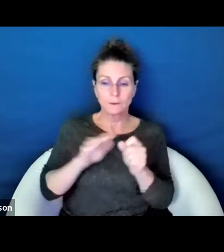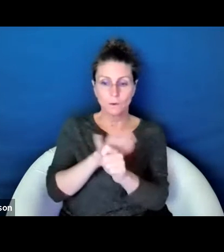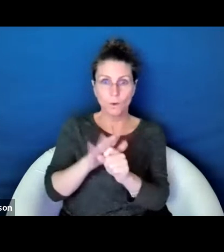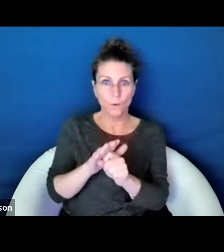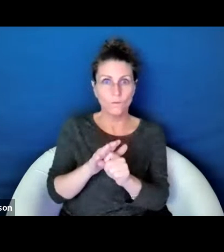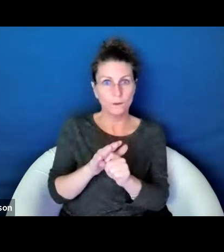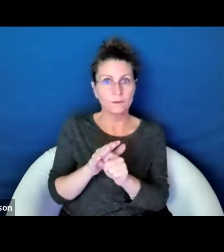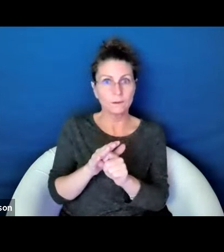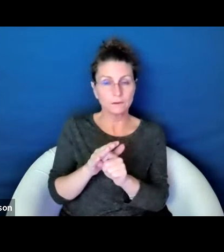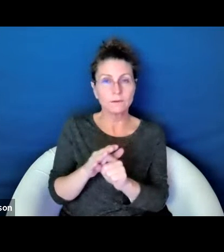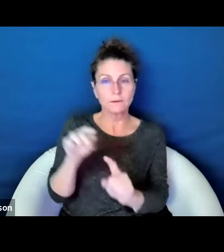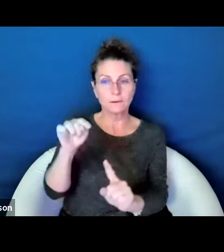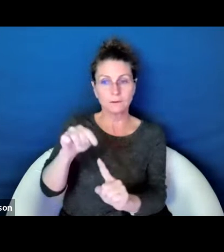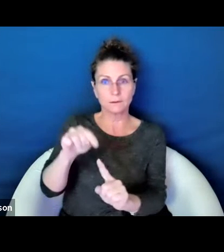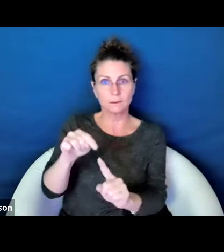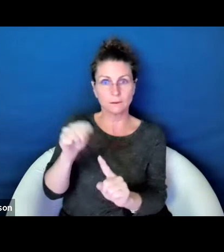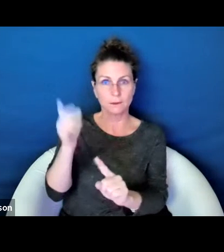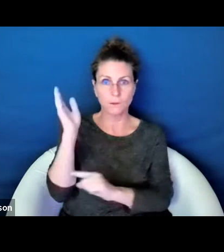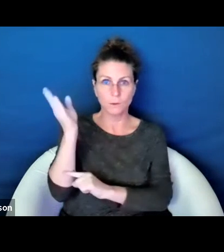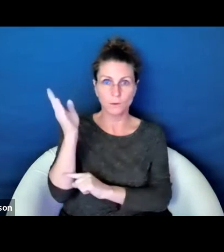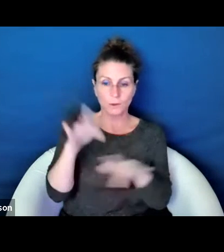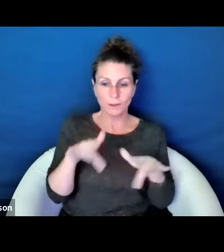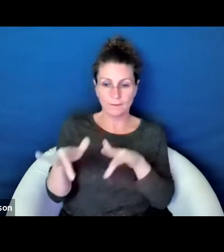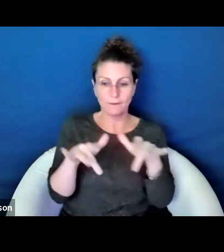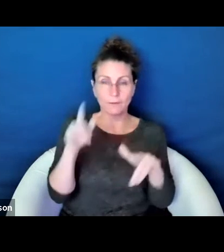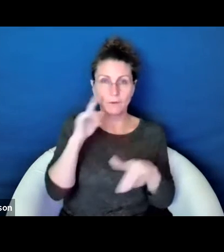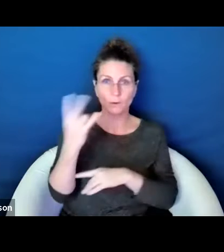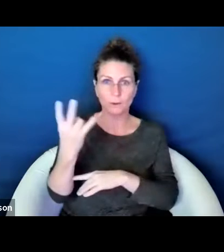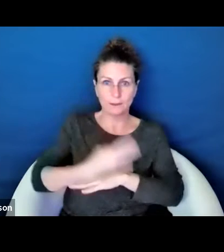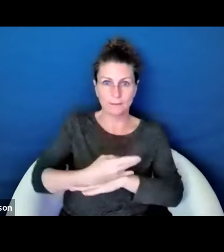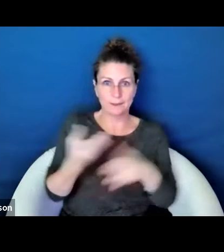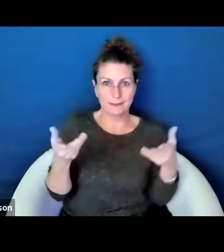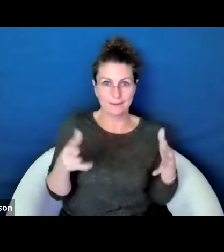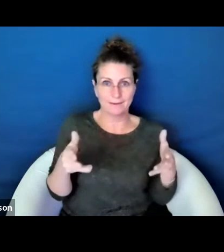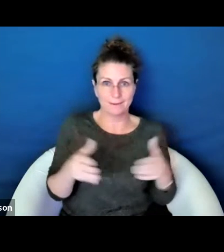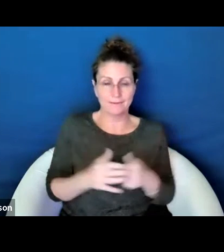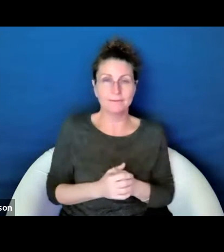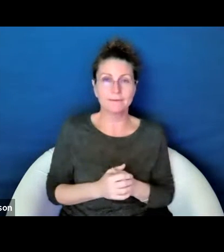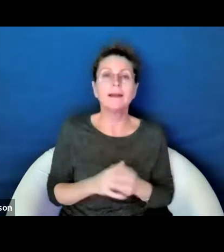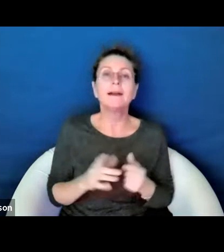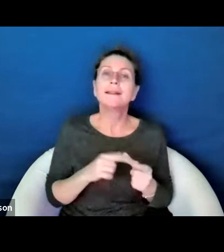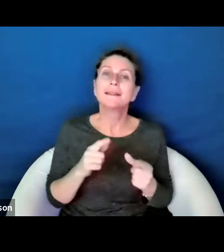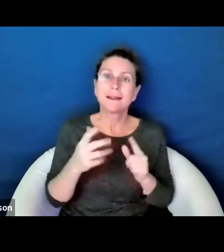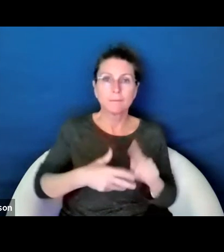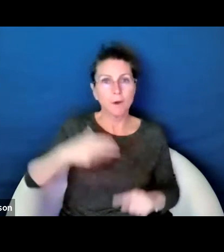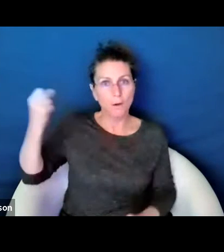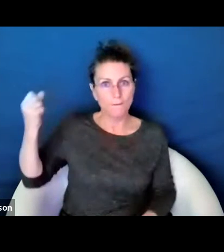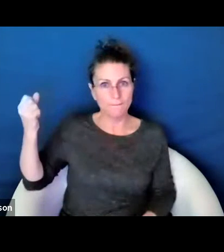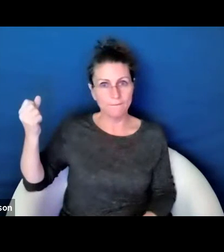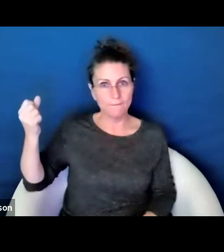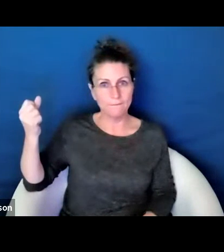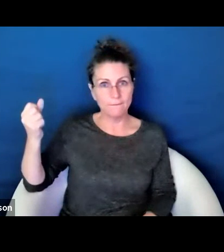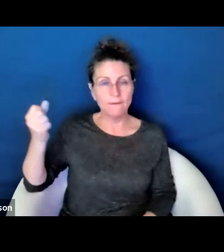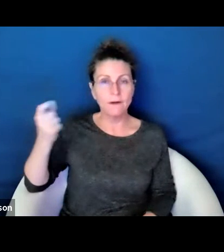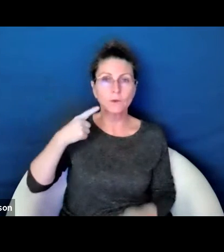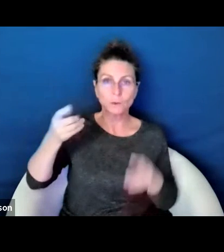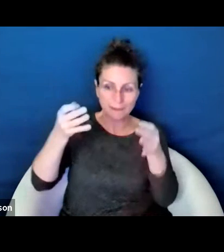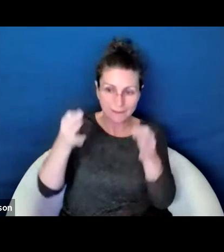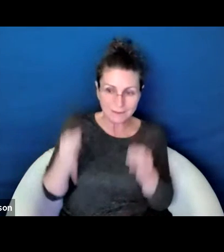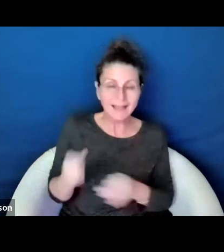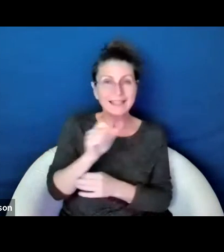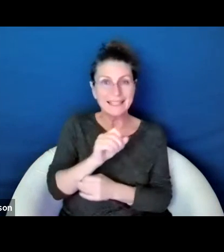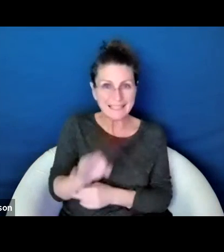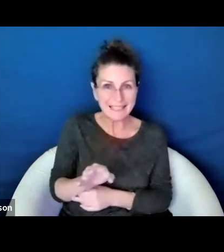be available on our website for the next 7 days. It will then be removed to deter the dissemination of